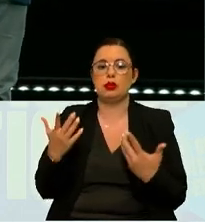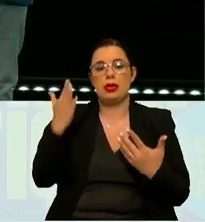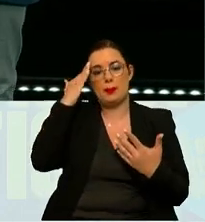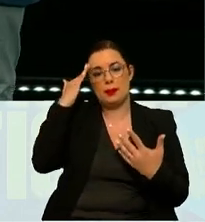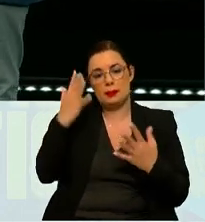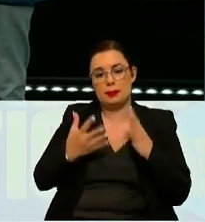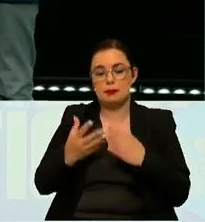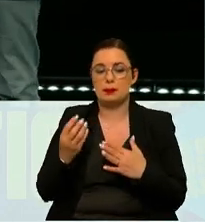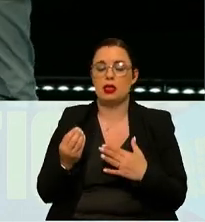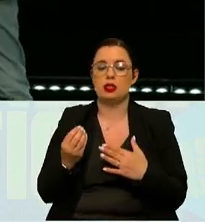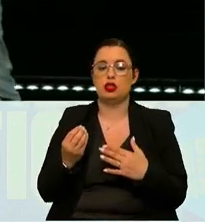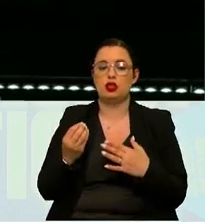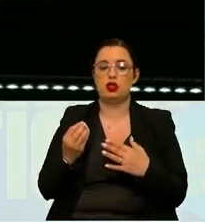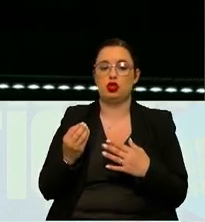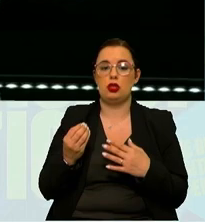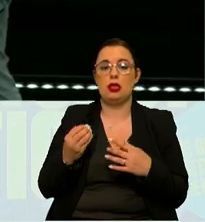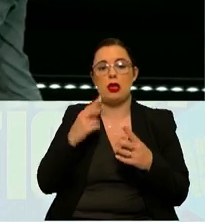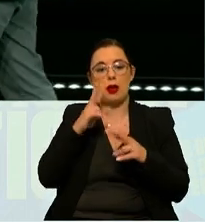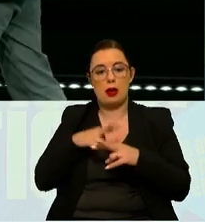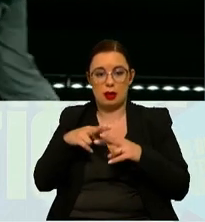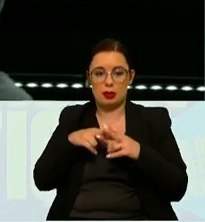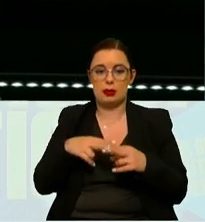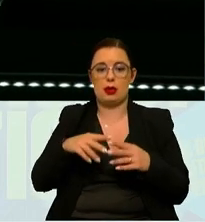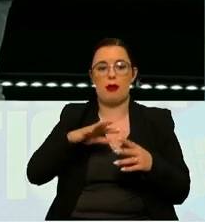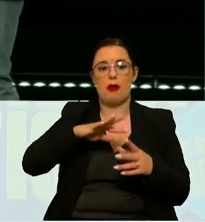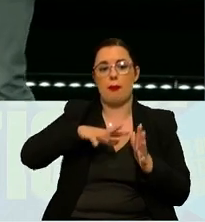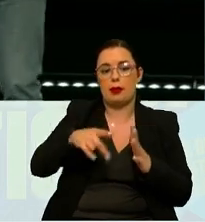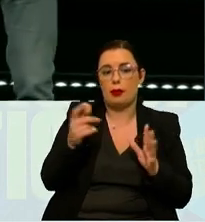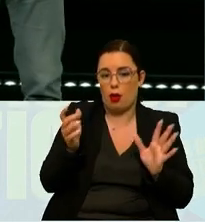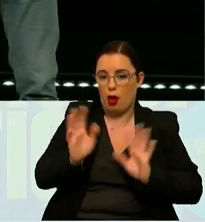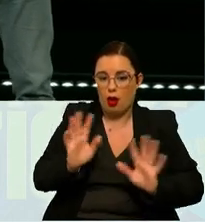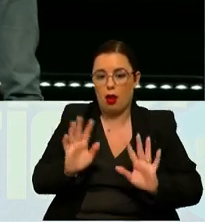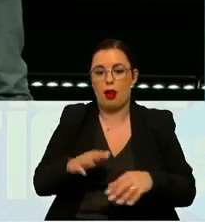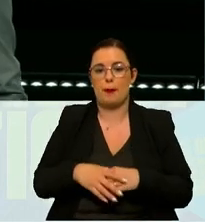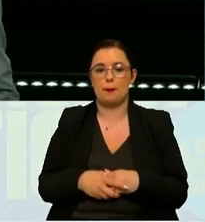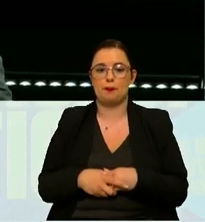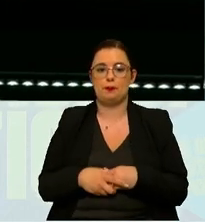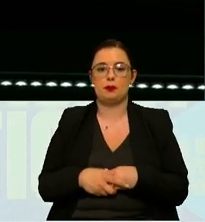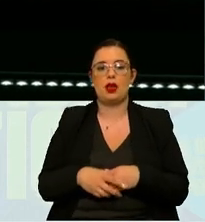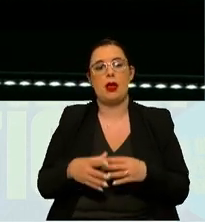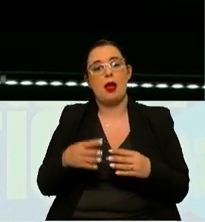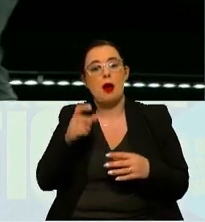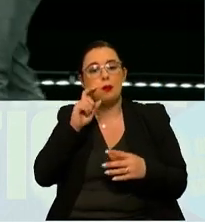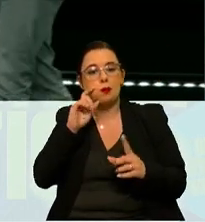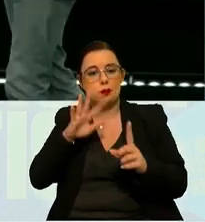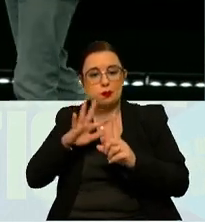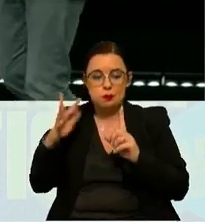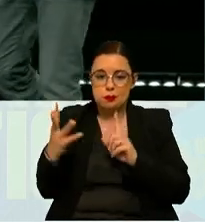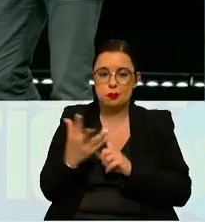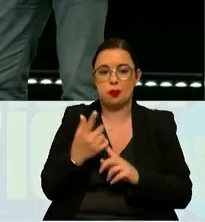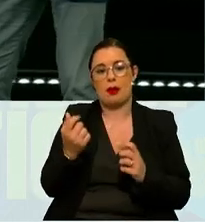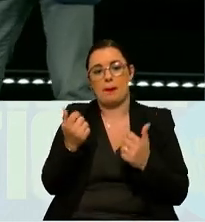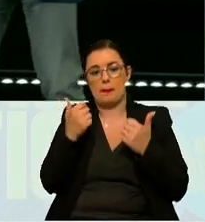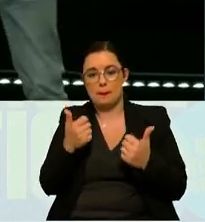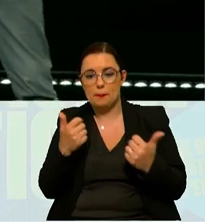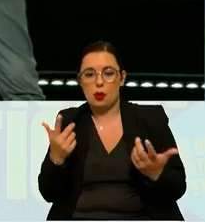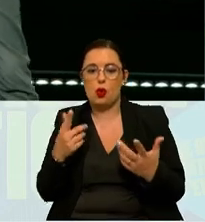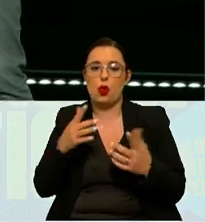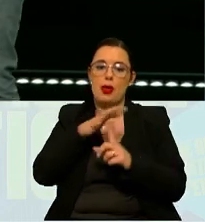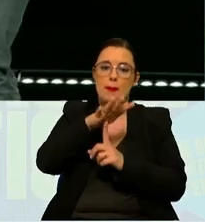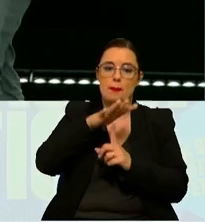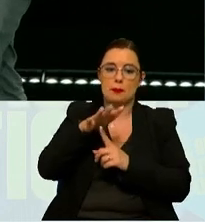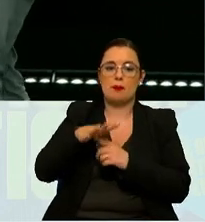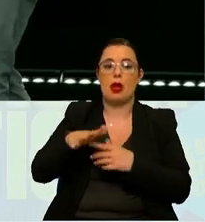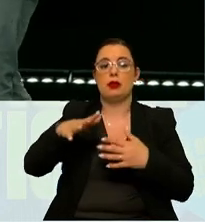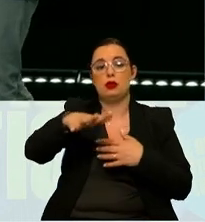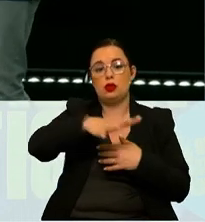capability, their ability to analyze data and prevent fraud. We are even building more sustainable processes to analyze their impact on the